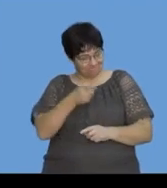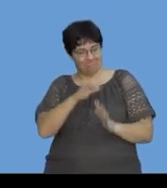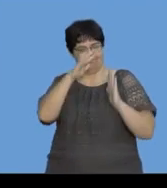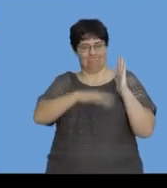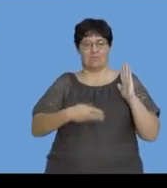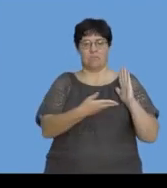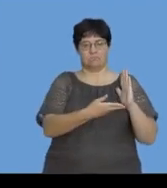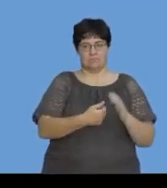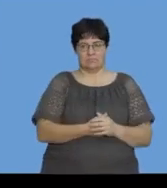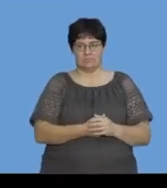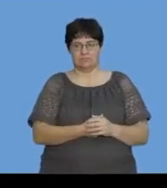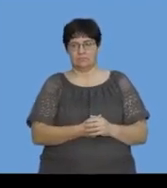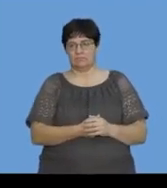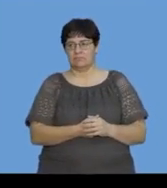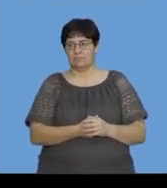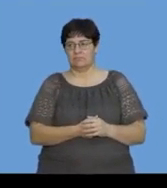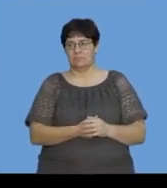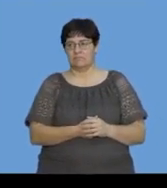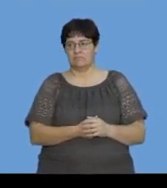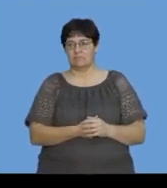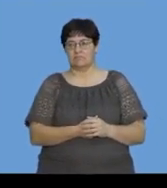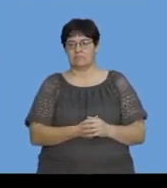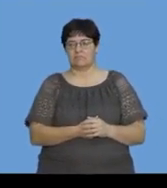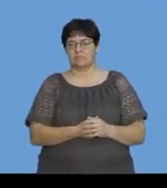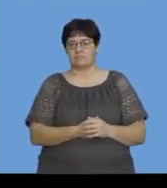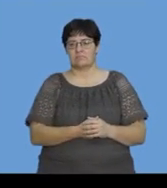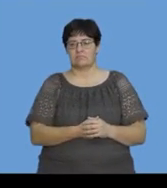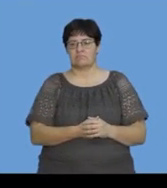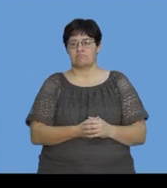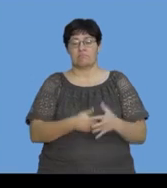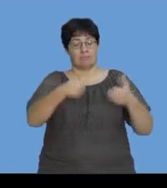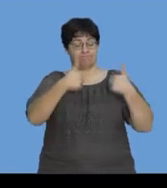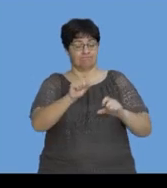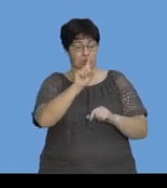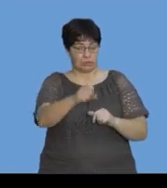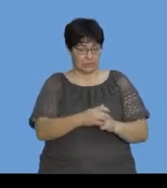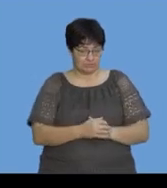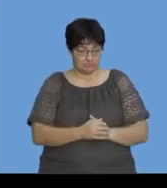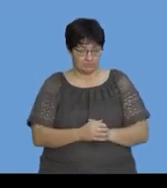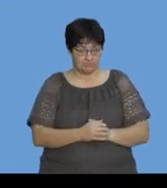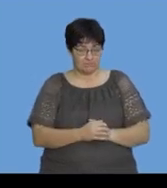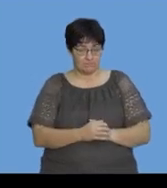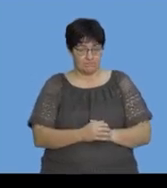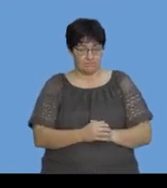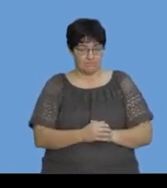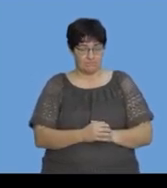it from the text. Okay, let's look at the next question.